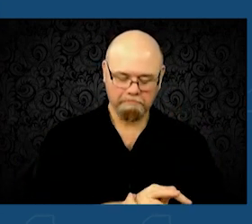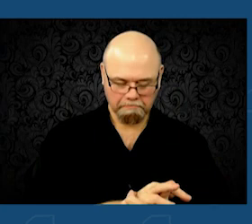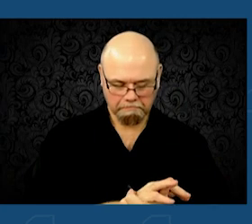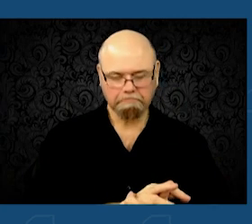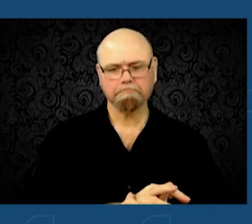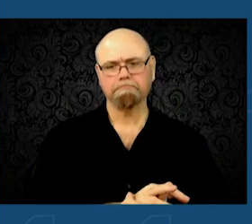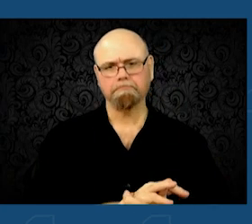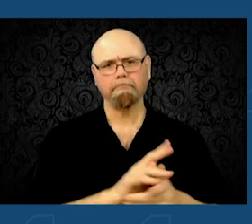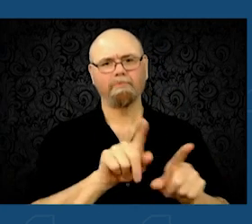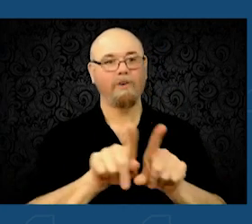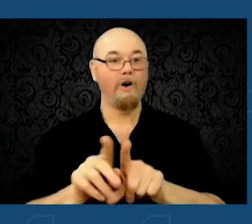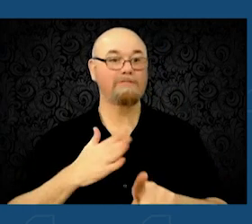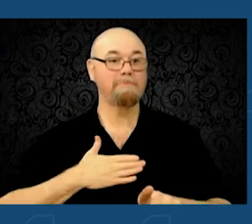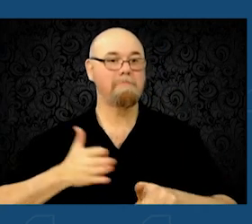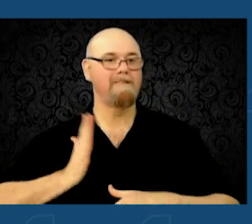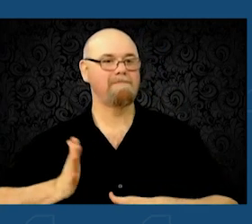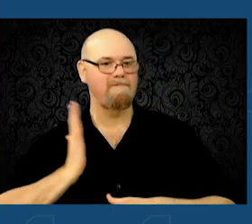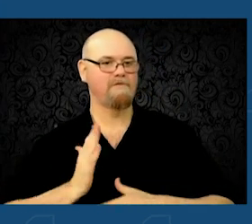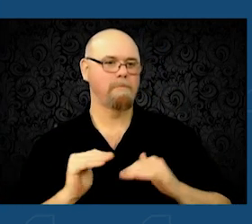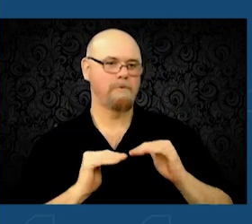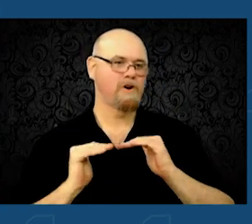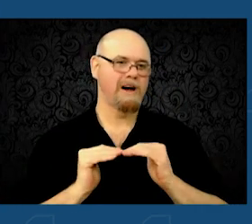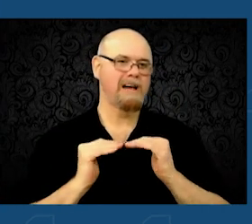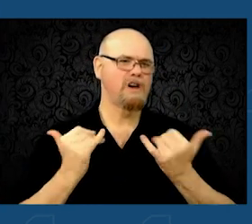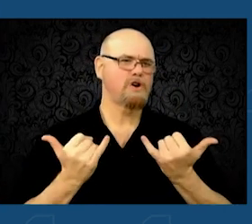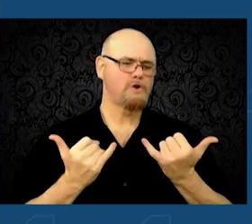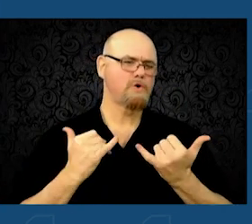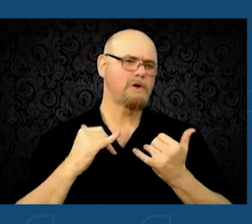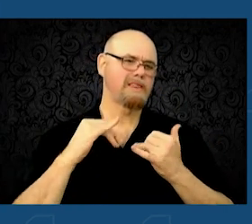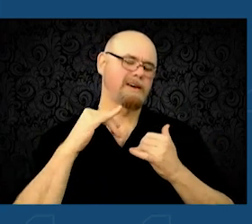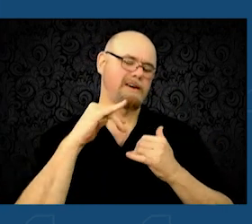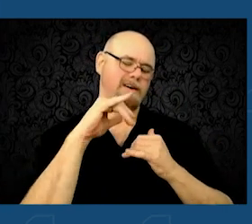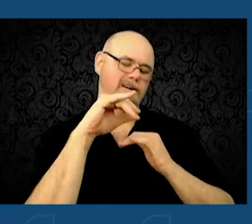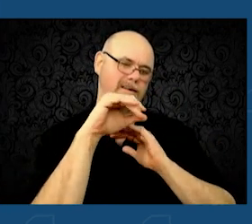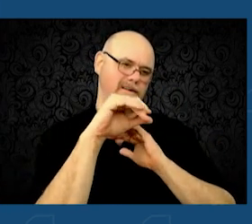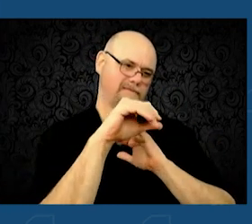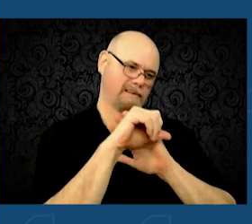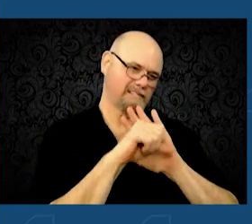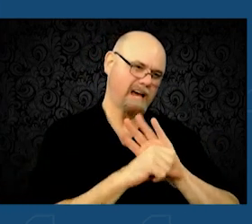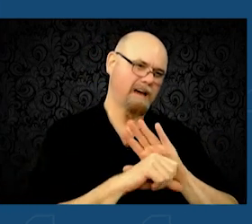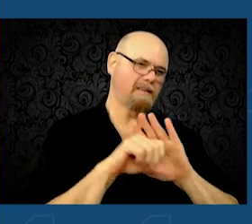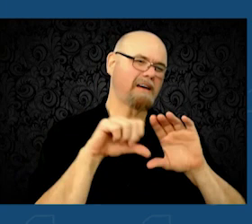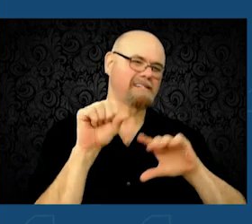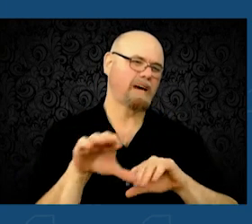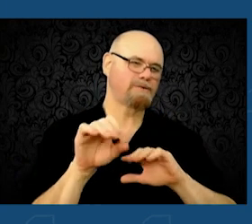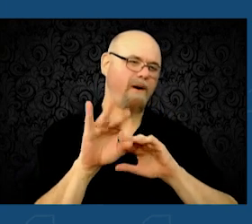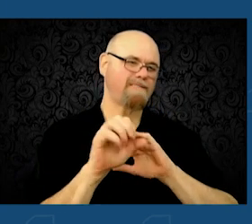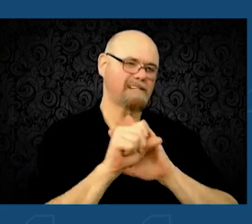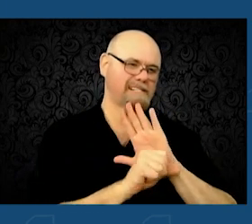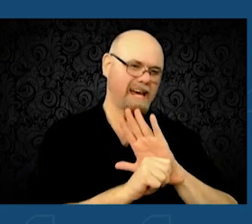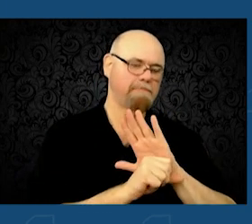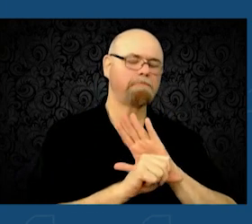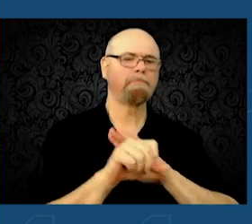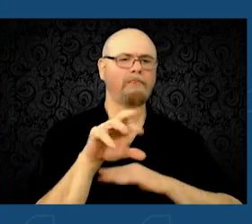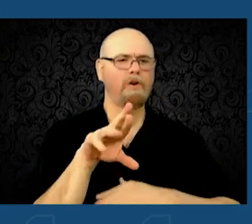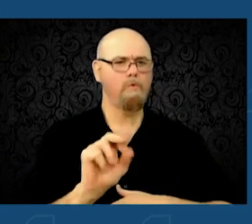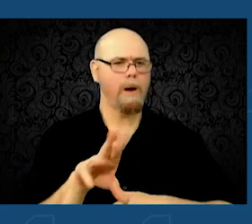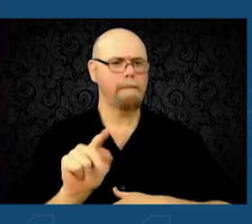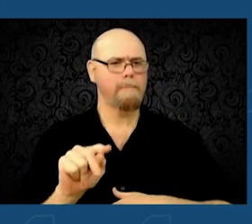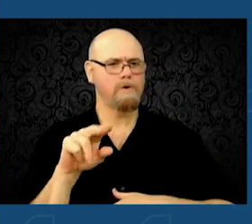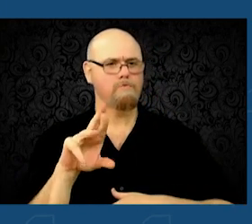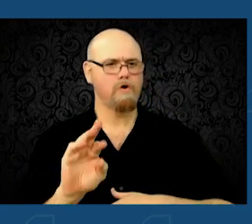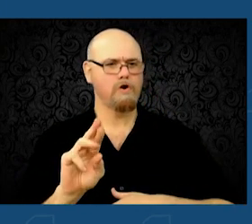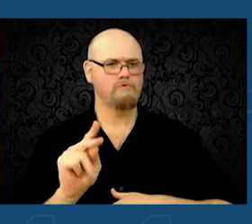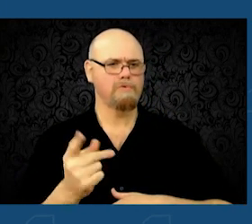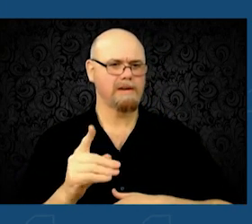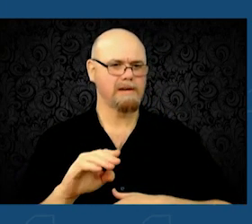former colleague, current Secretary of State Robert Rodriguez, who, in Albany, there's over 200 legislators between the Assembly and